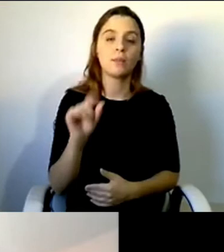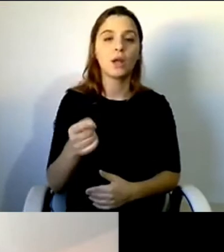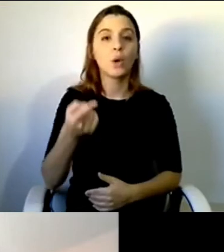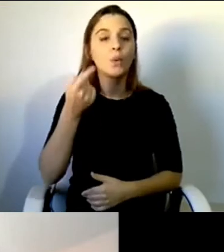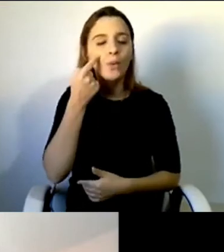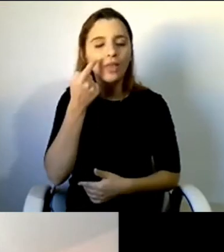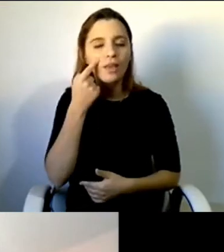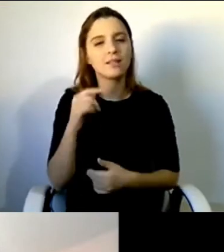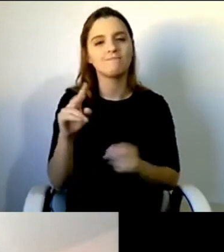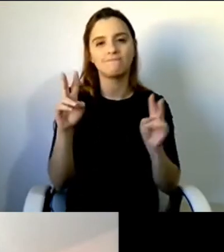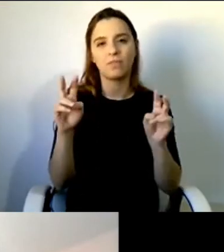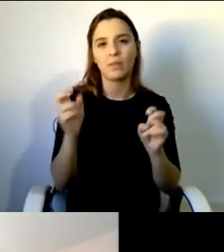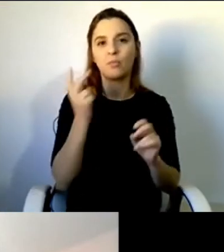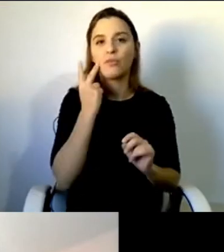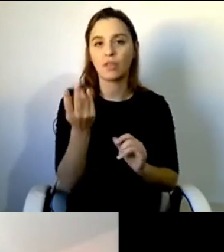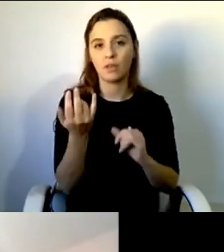More and more people